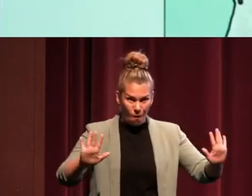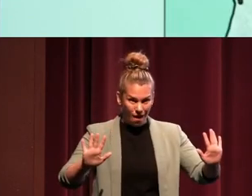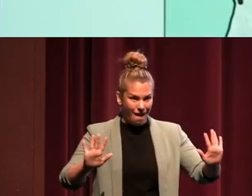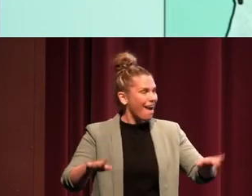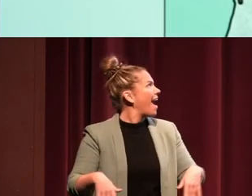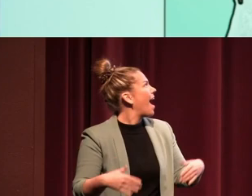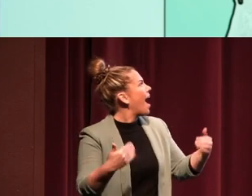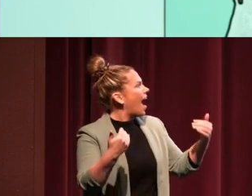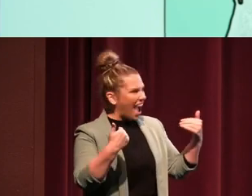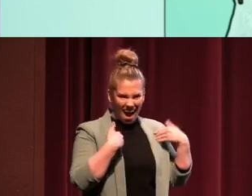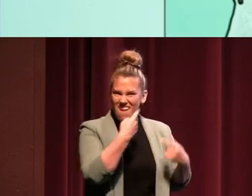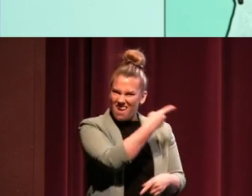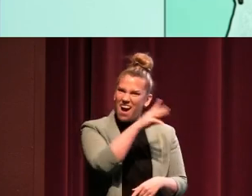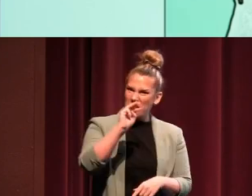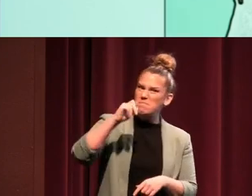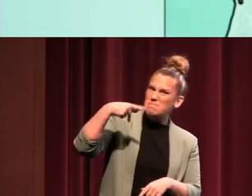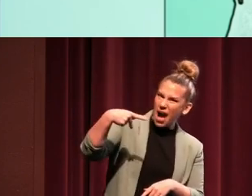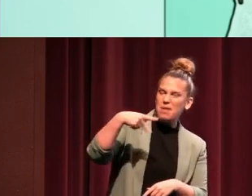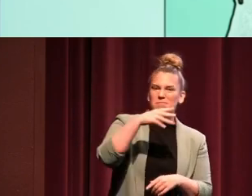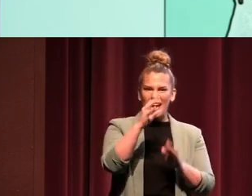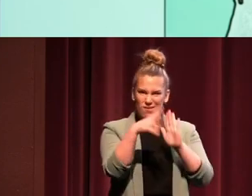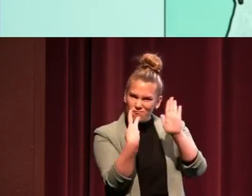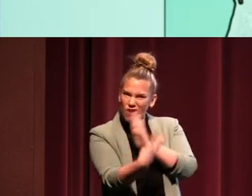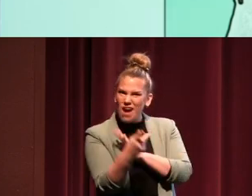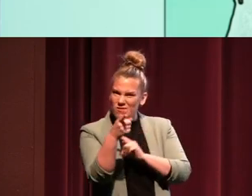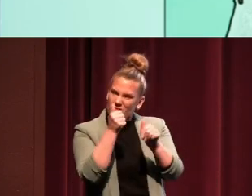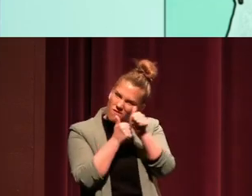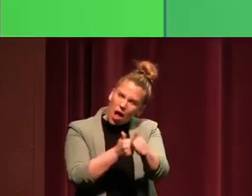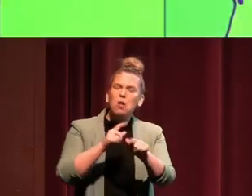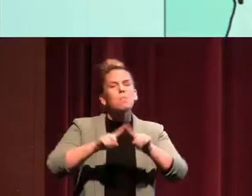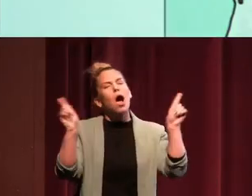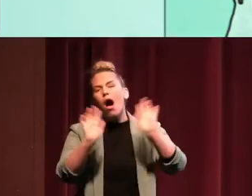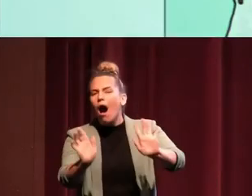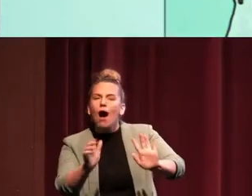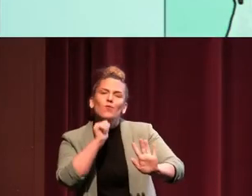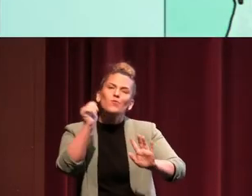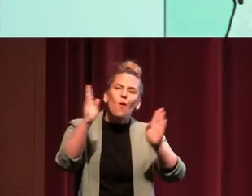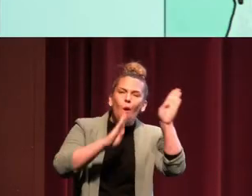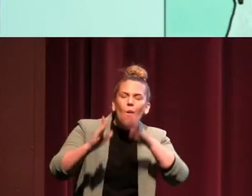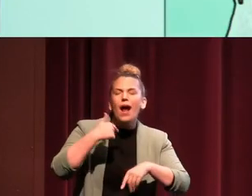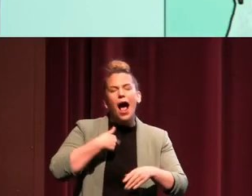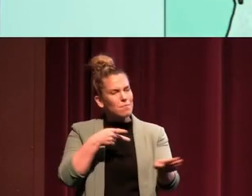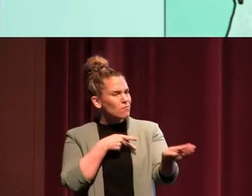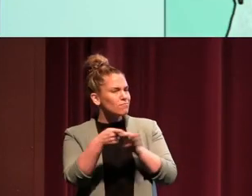maps and graphs to follow, but don't worry, I'm a professional.